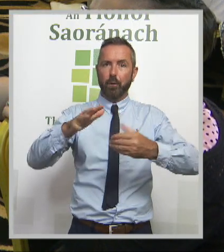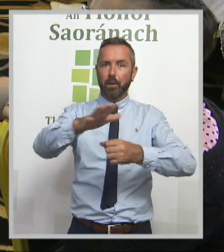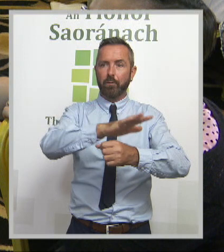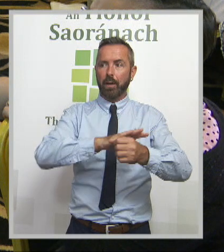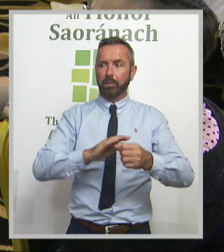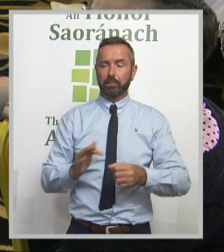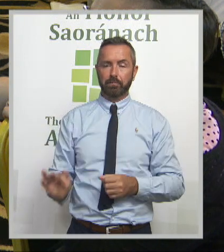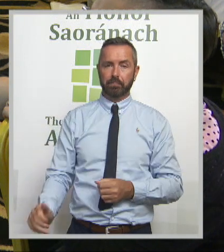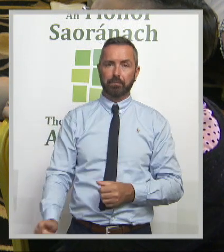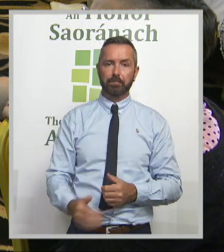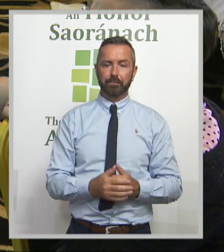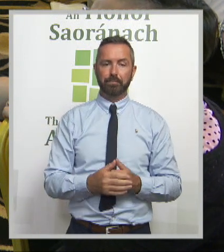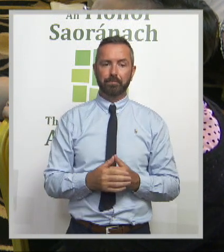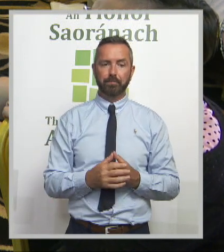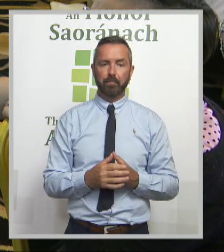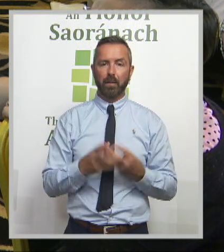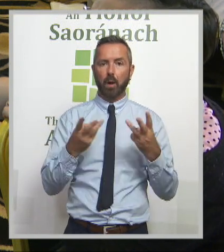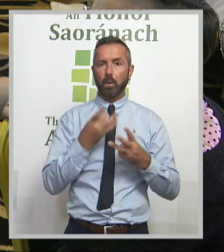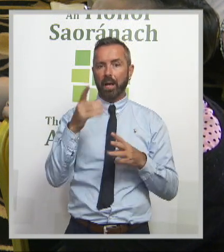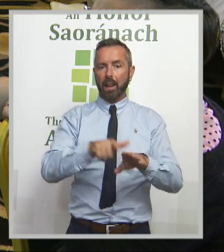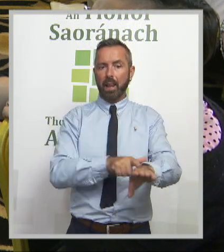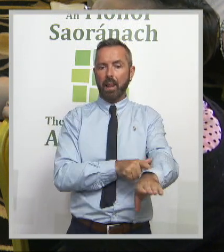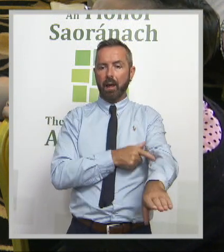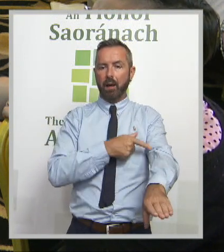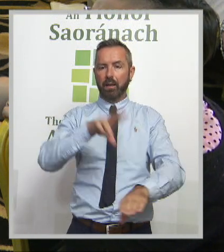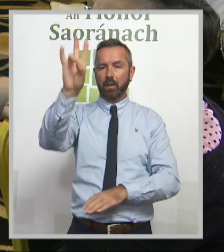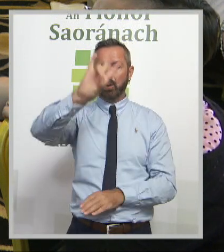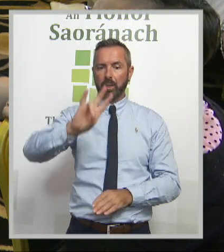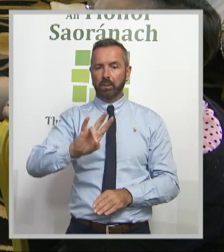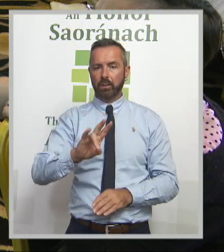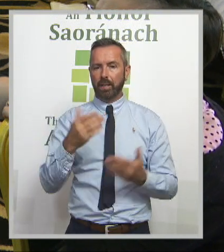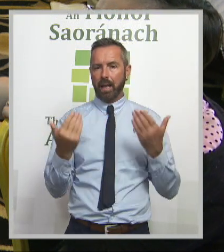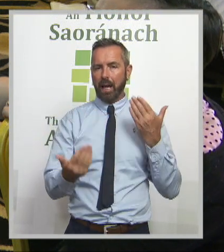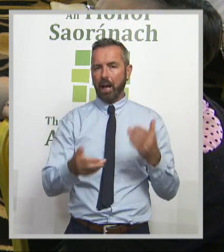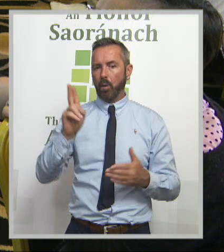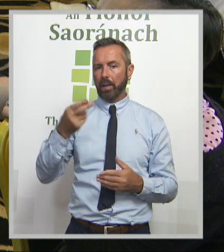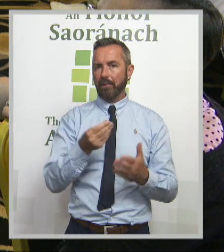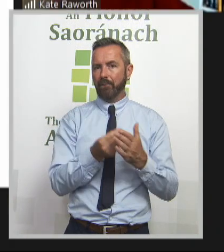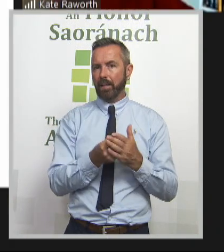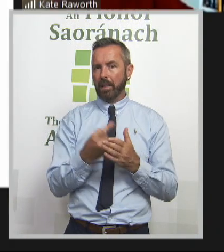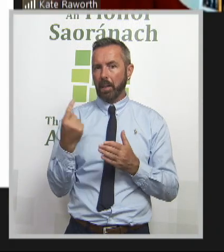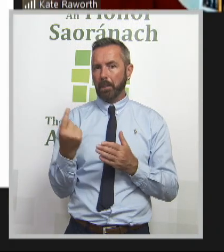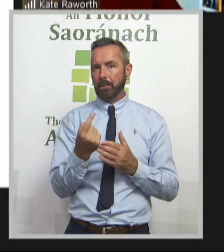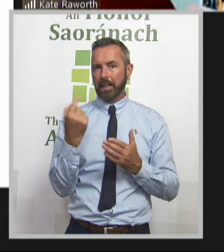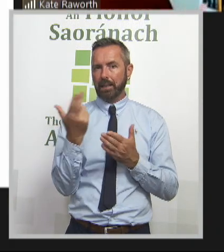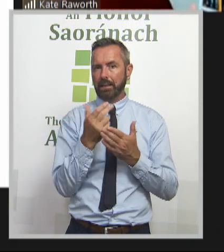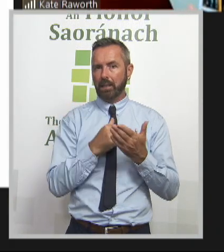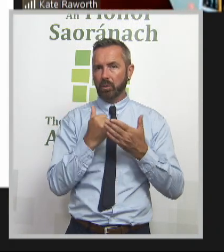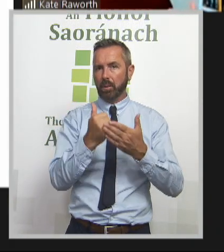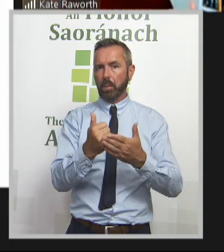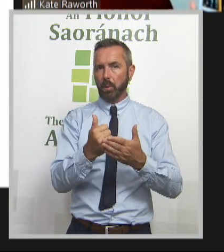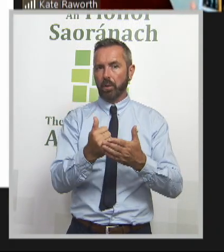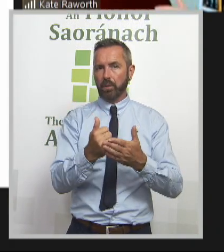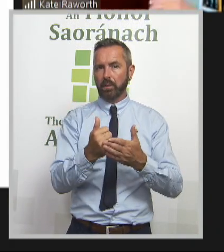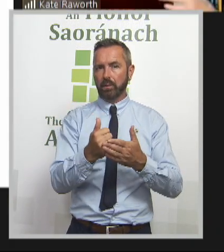But actually, I want to ask the really long question, how can finance itself be designed to support rather than undermine the living